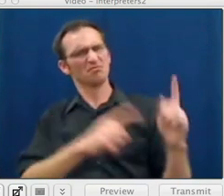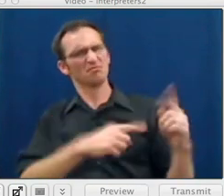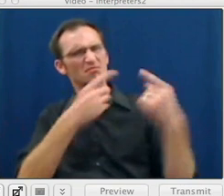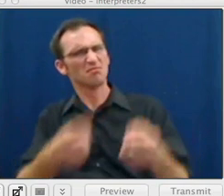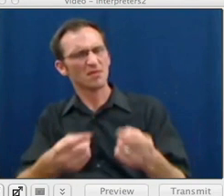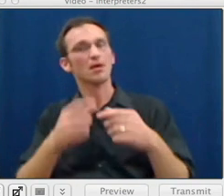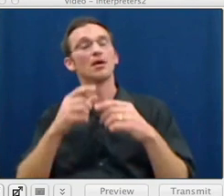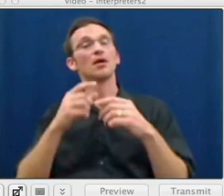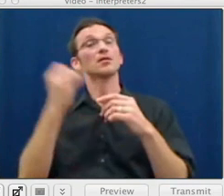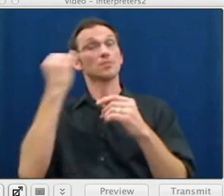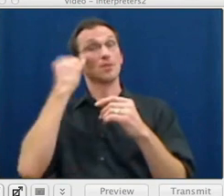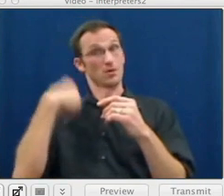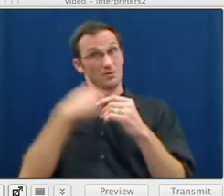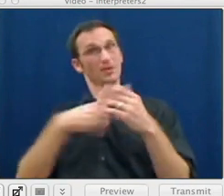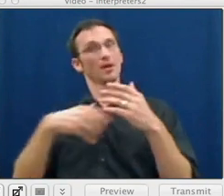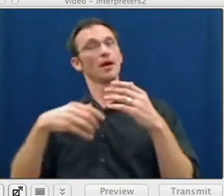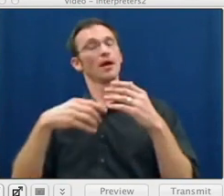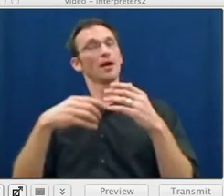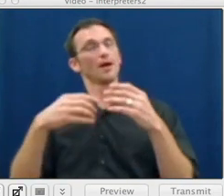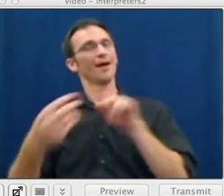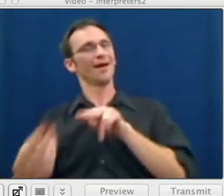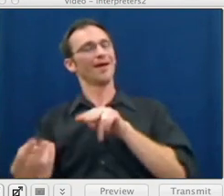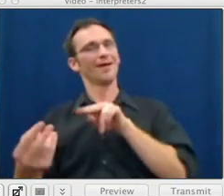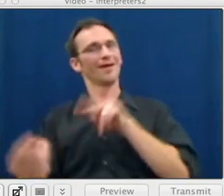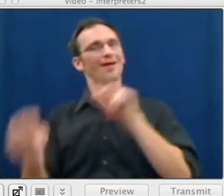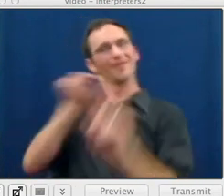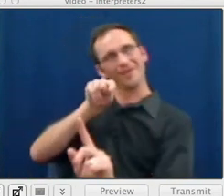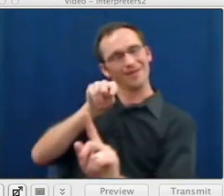mean to add a practice profession focus?